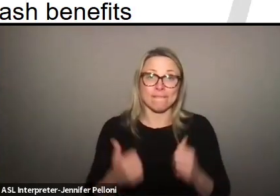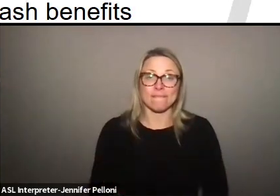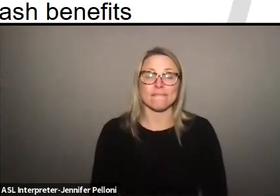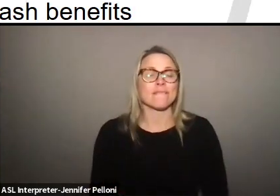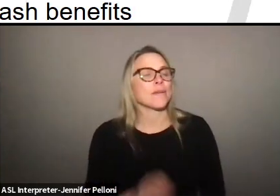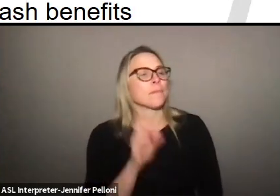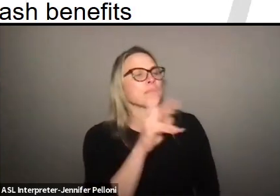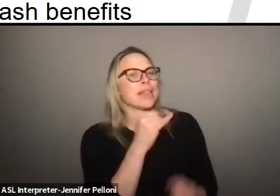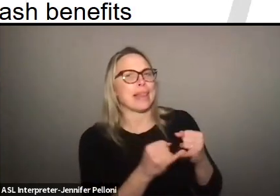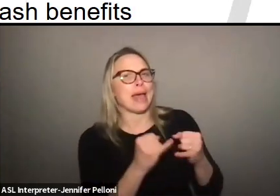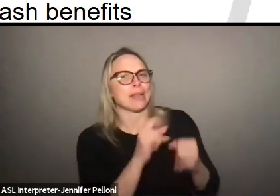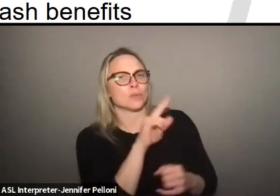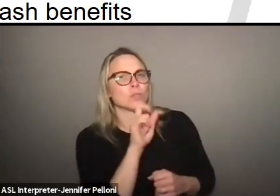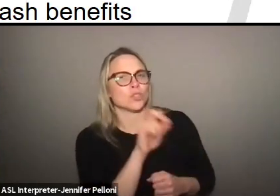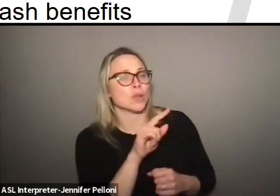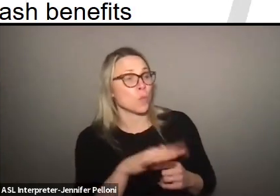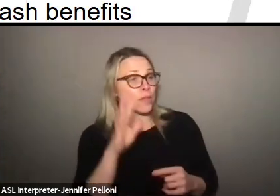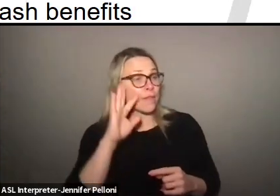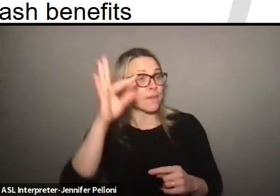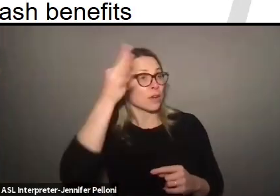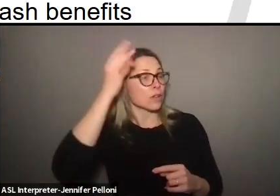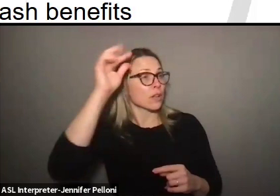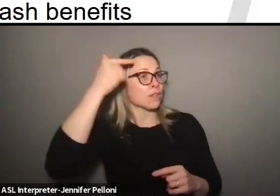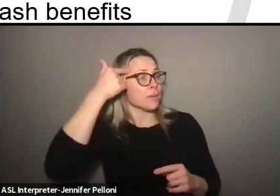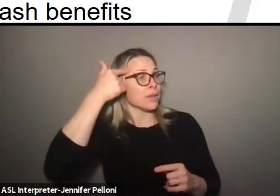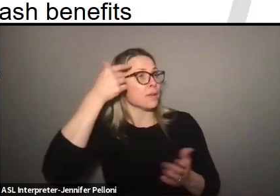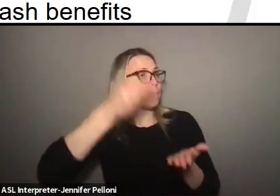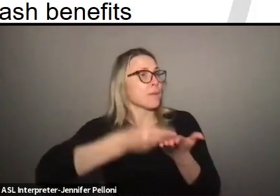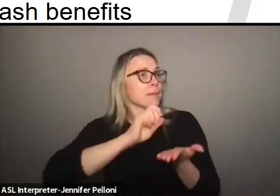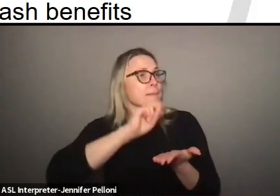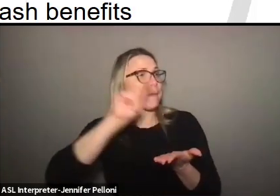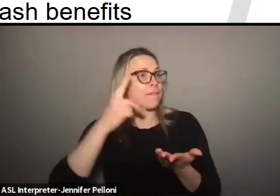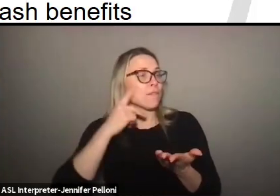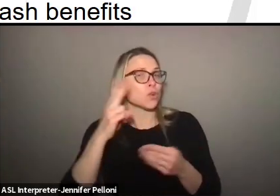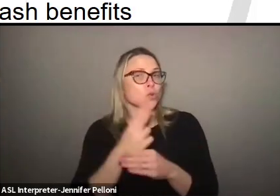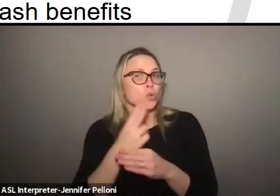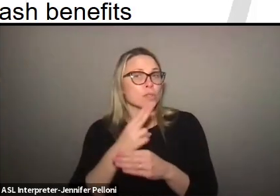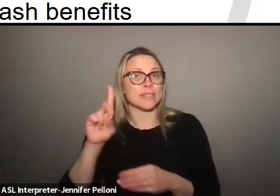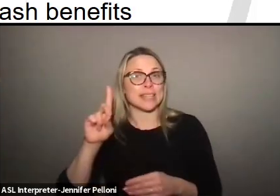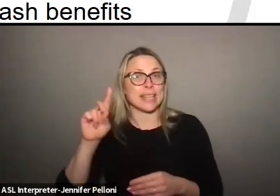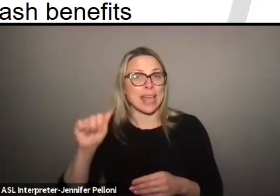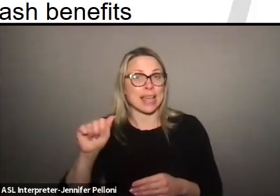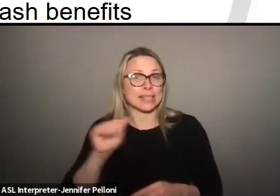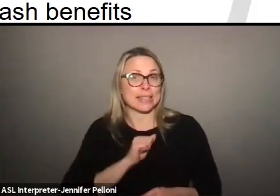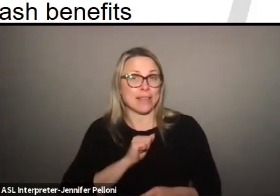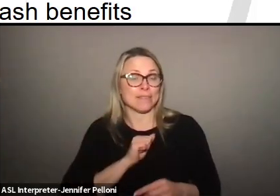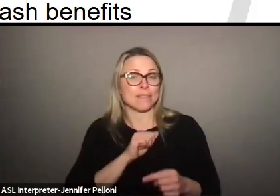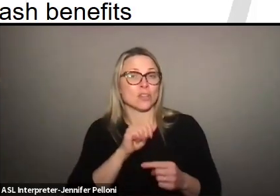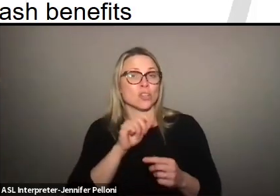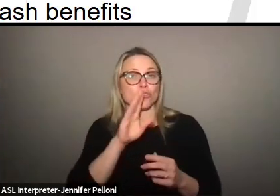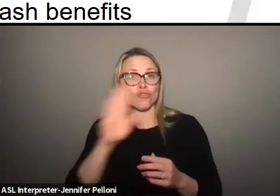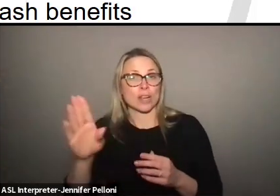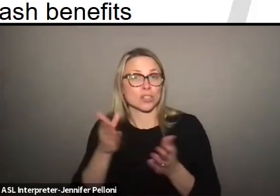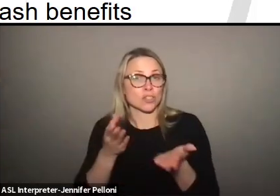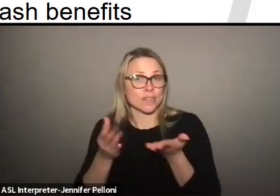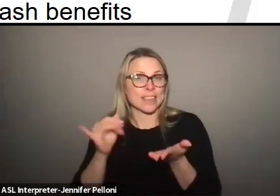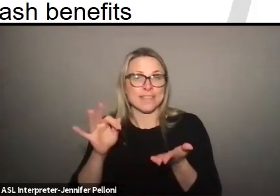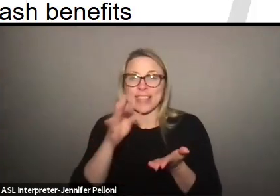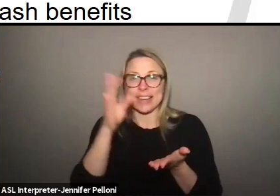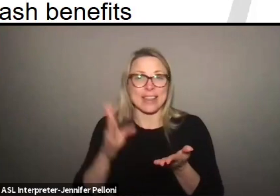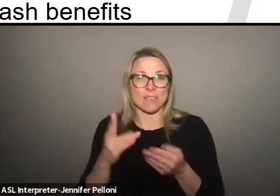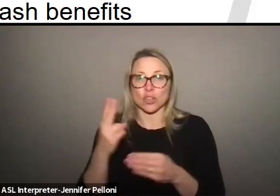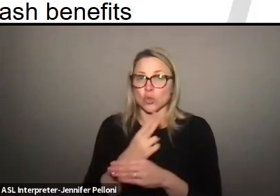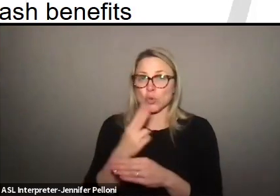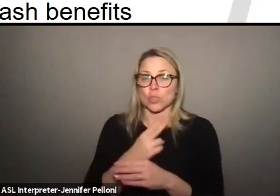Okay, and last question, will the federal government recapture funds for use of DDA self-directed services if they never go